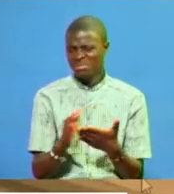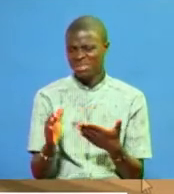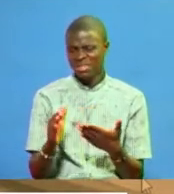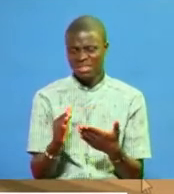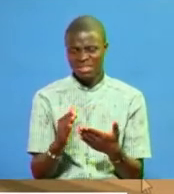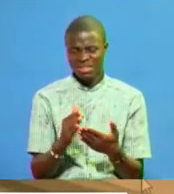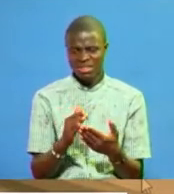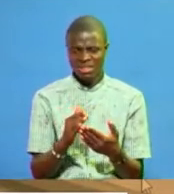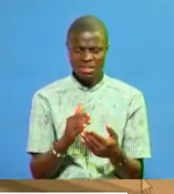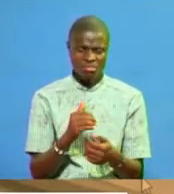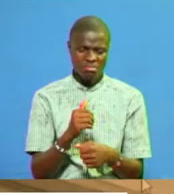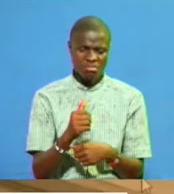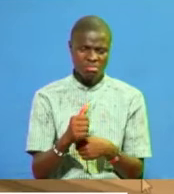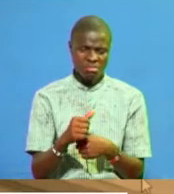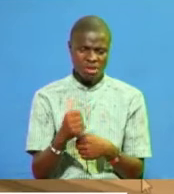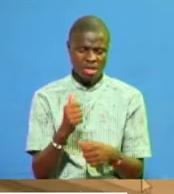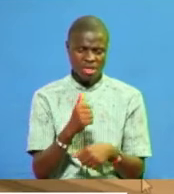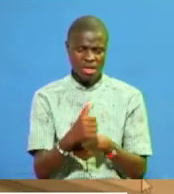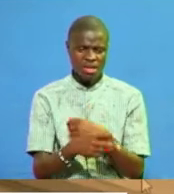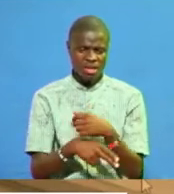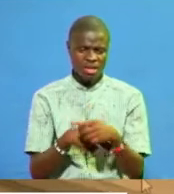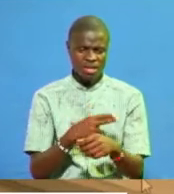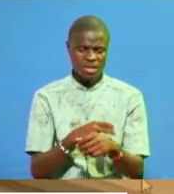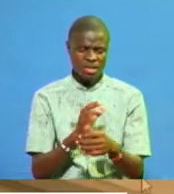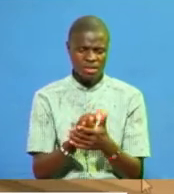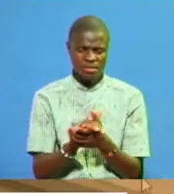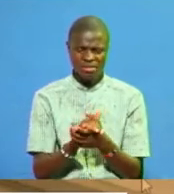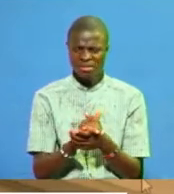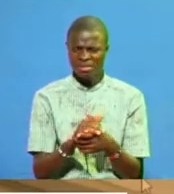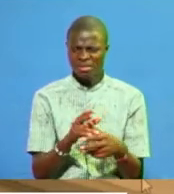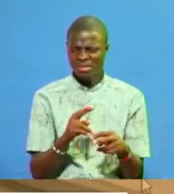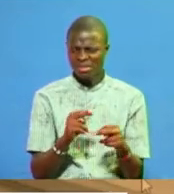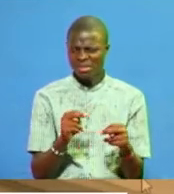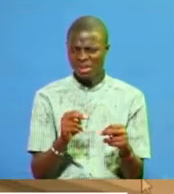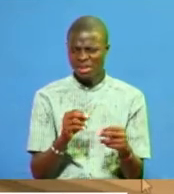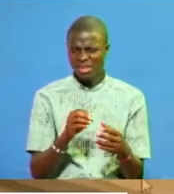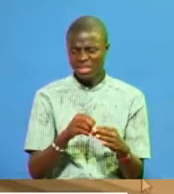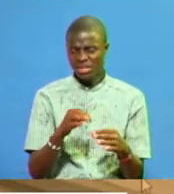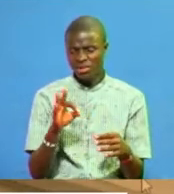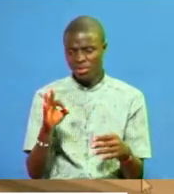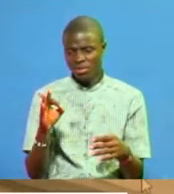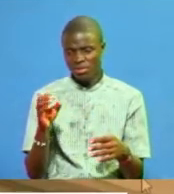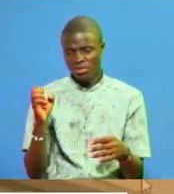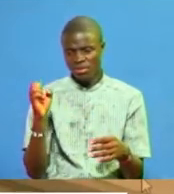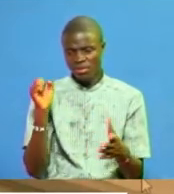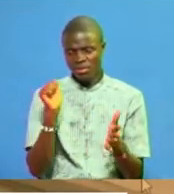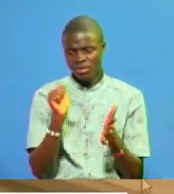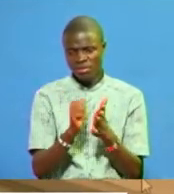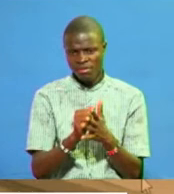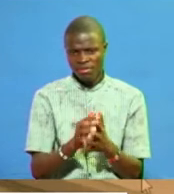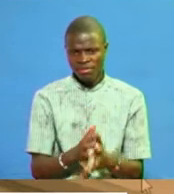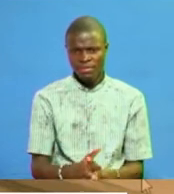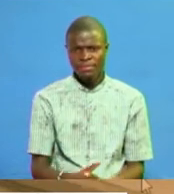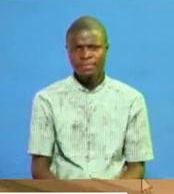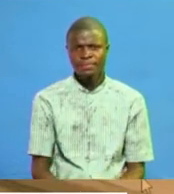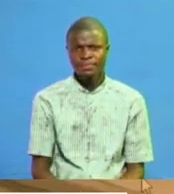paper just in their house, out of office, then it's a very long time to solve cases. So they were looking